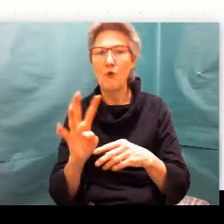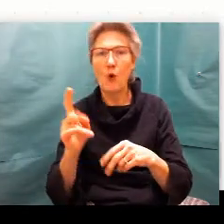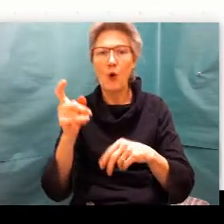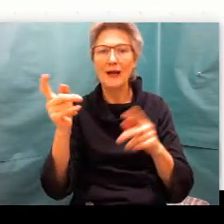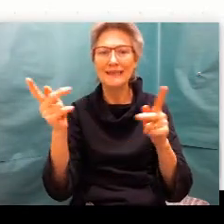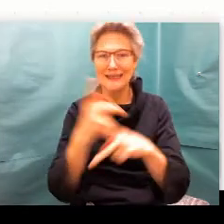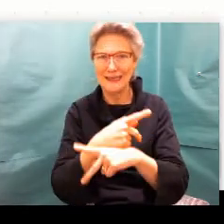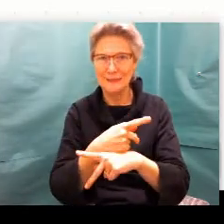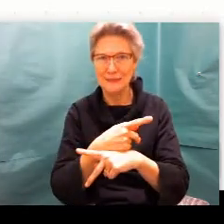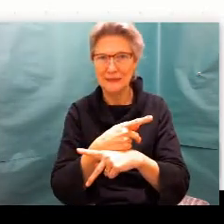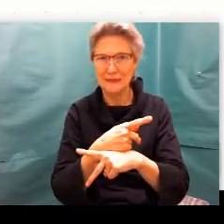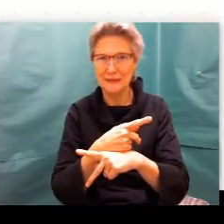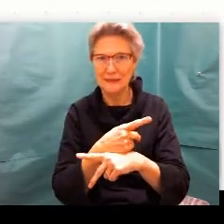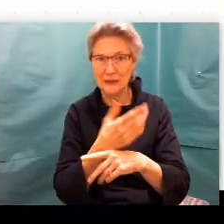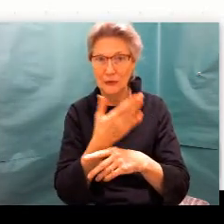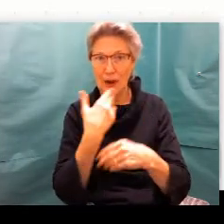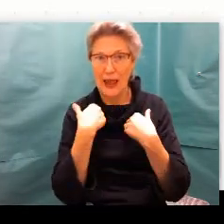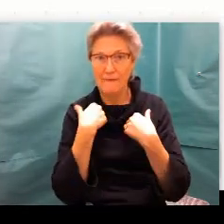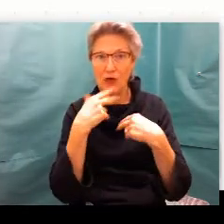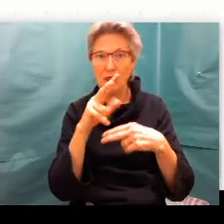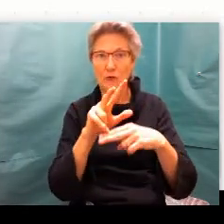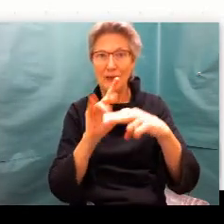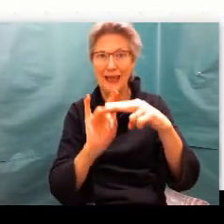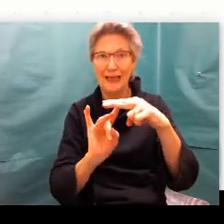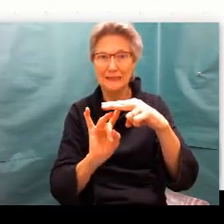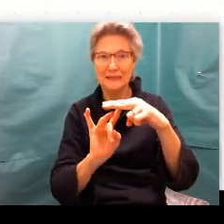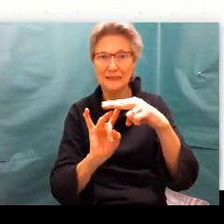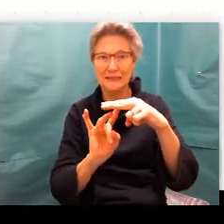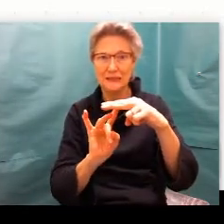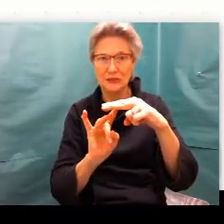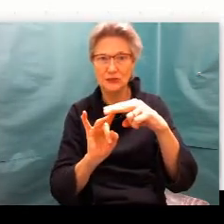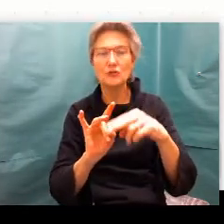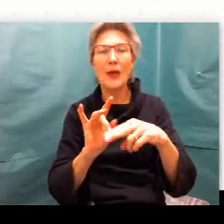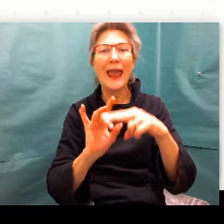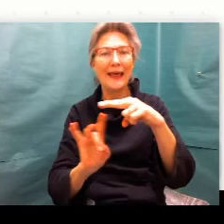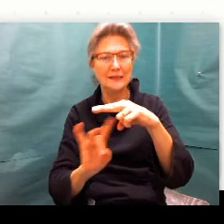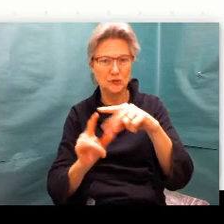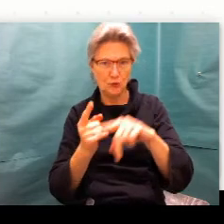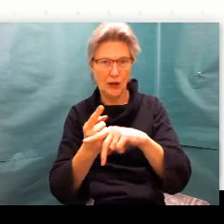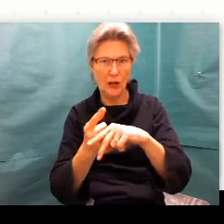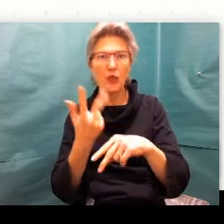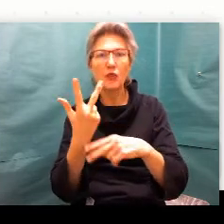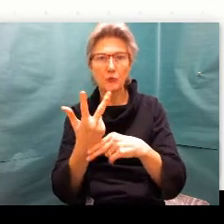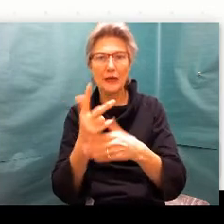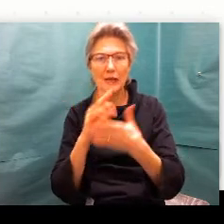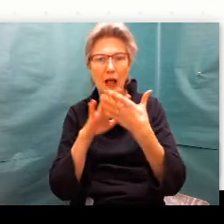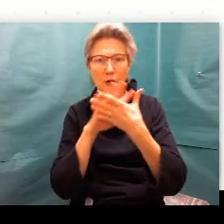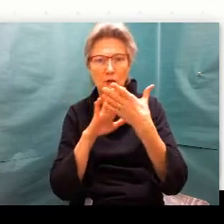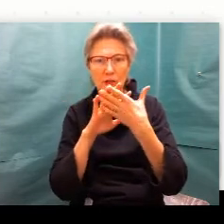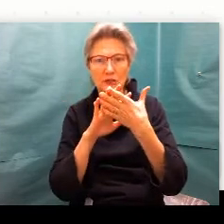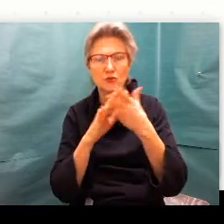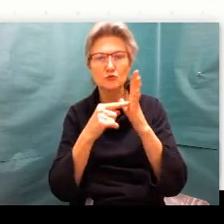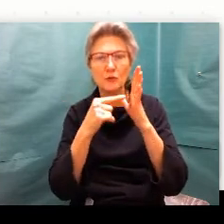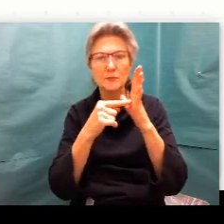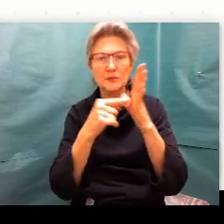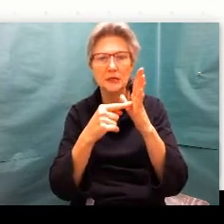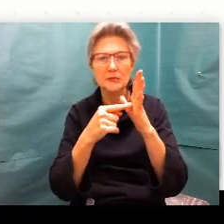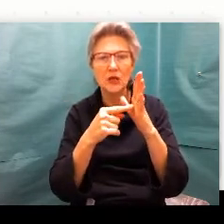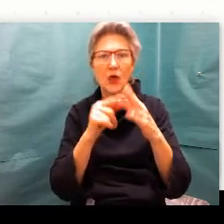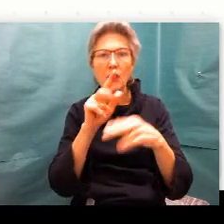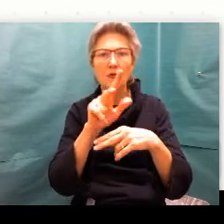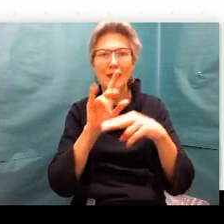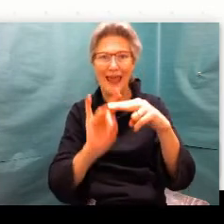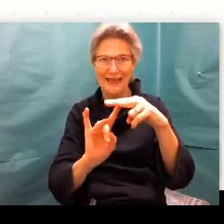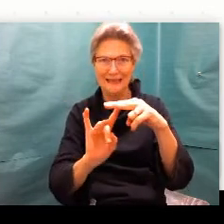So here I have 3/8, or here's eighths, right? And I have 3 of them shaded in. So this is representing